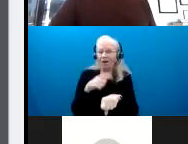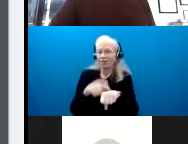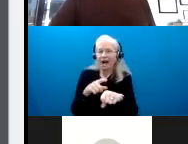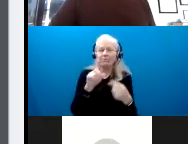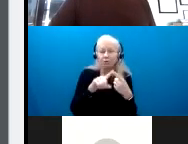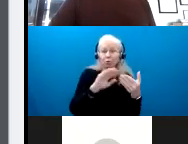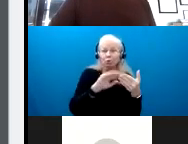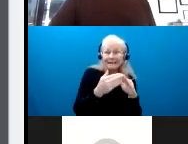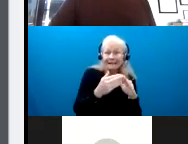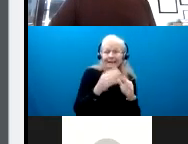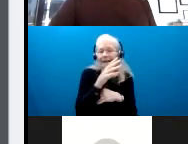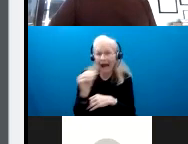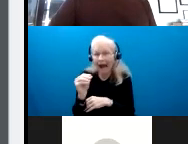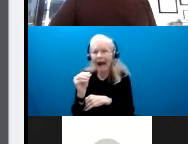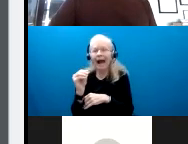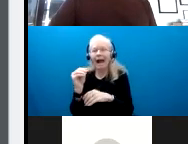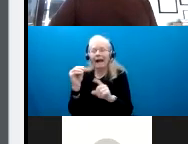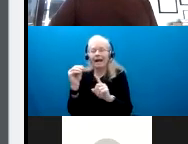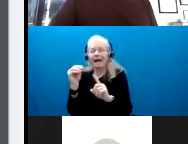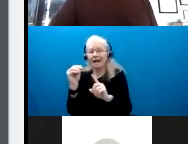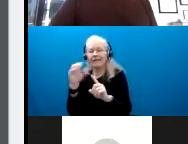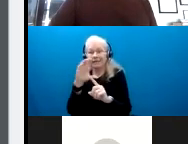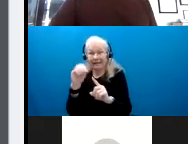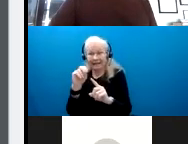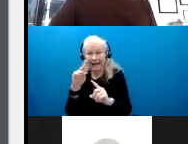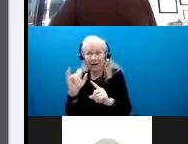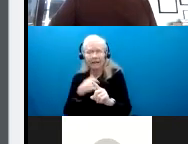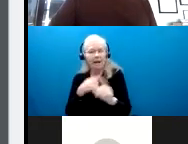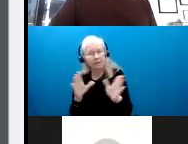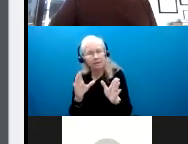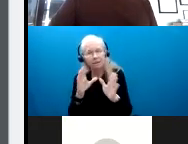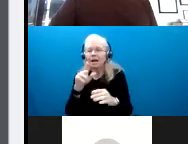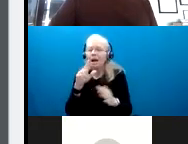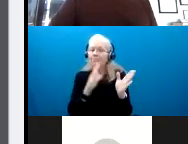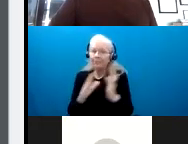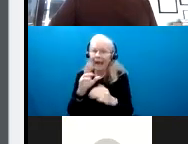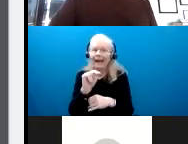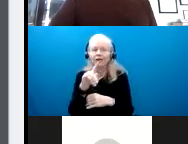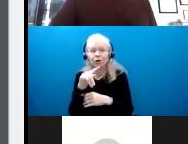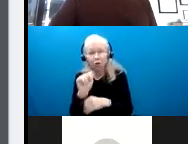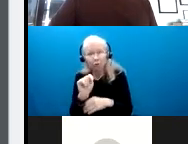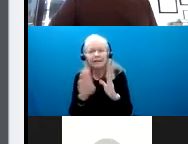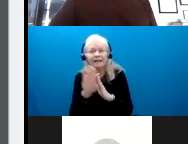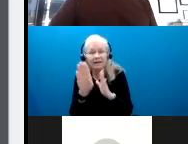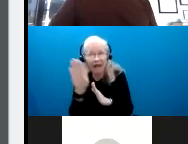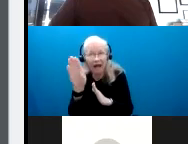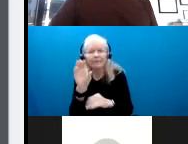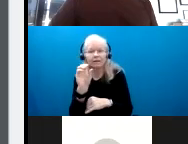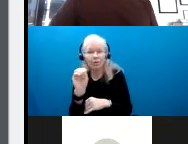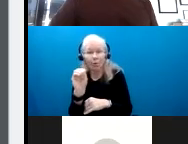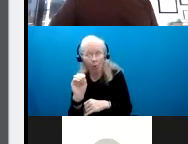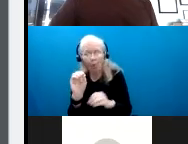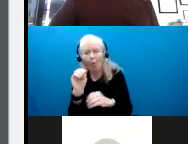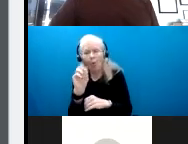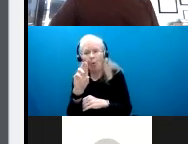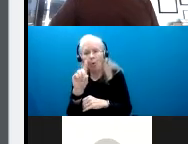at their PUD ordinance, their planned unit development ordinance, provide more flexibility within the planned development ordinance, and allow the market to